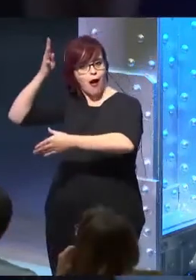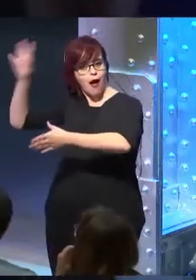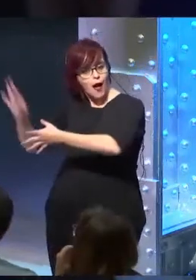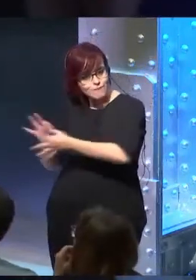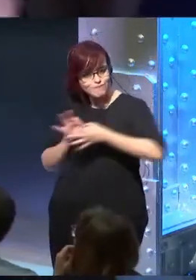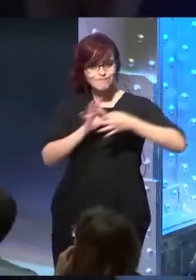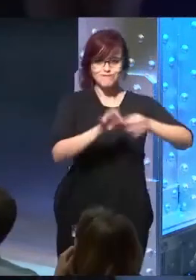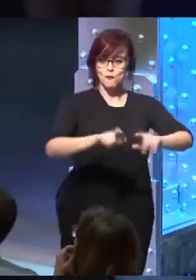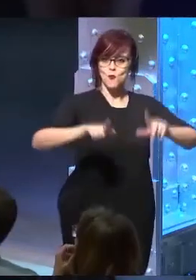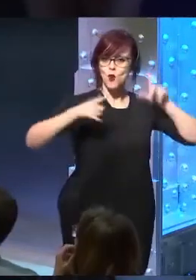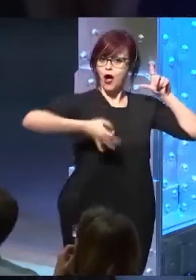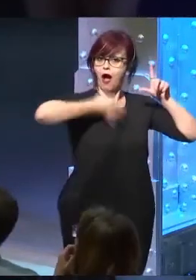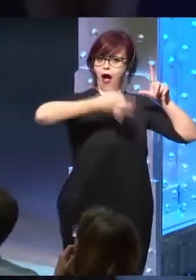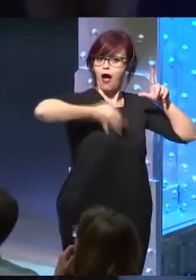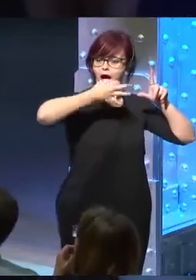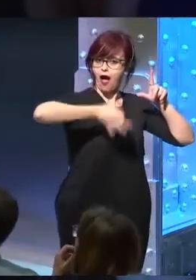who have been